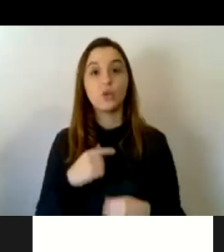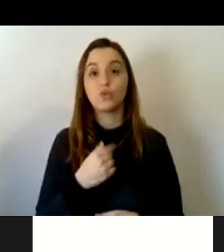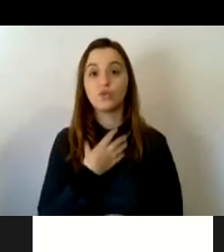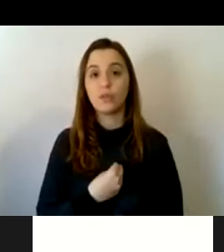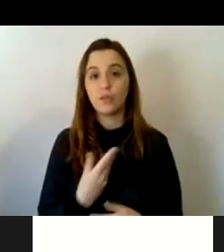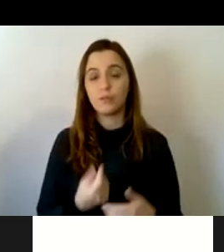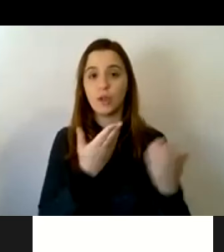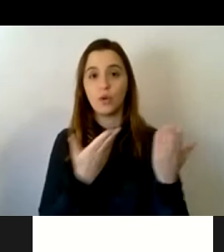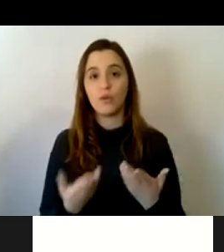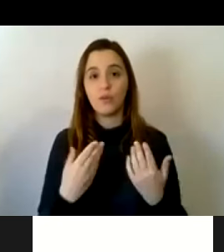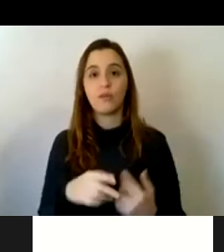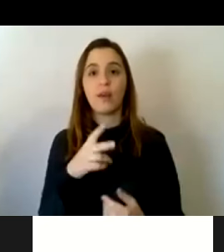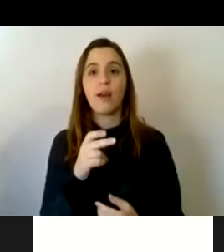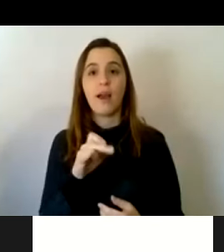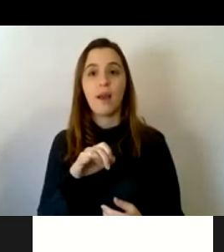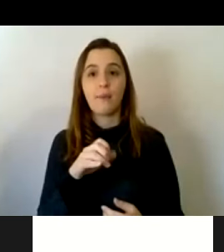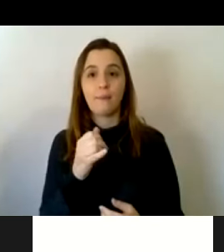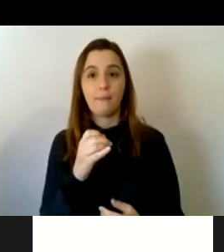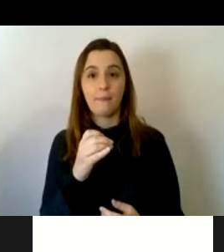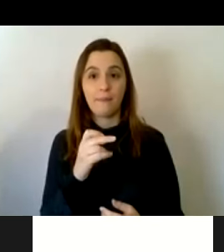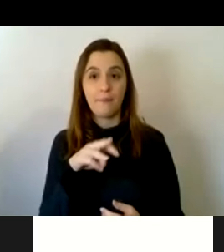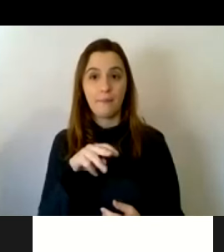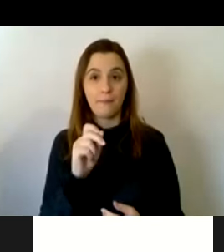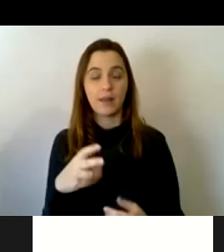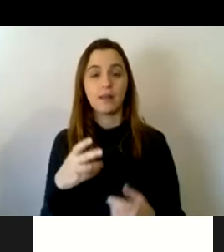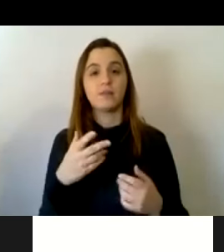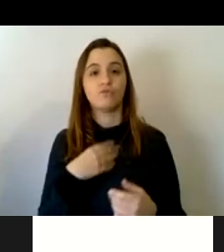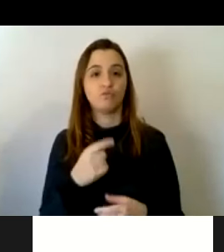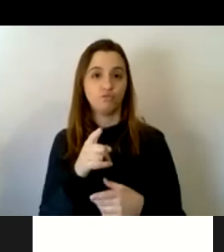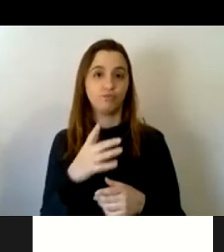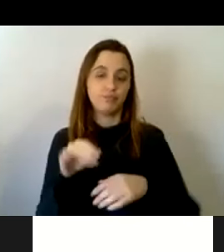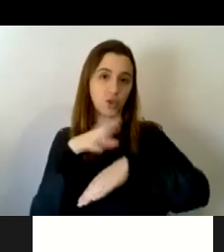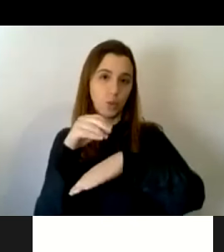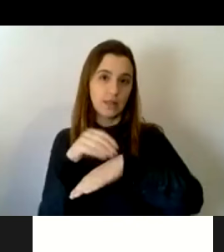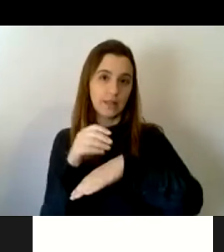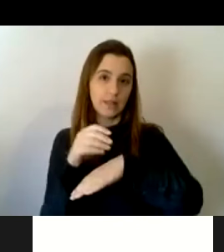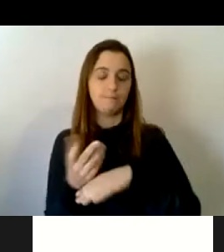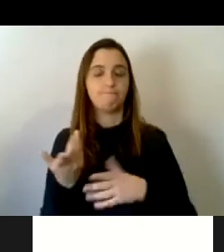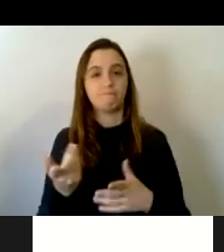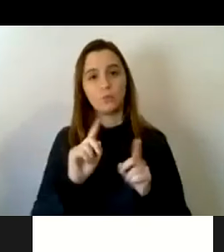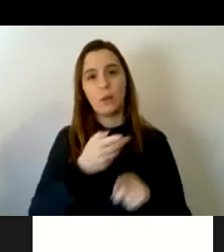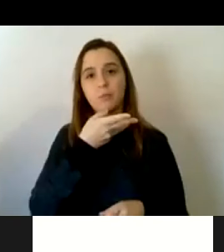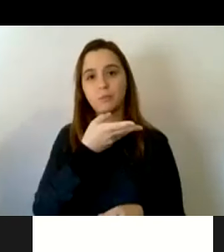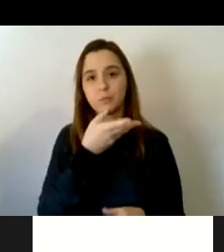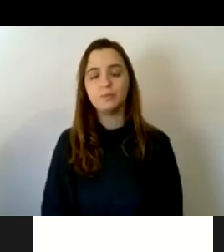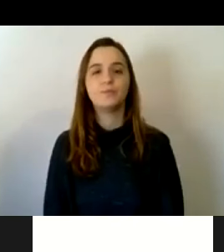Ayman Adelamin from IM Swedish Development Partner. It's time for his presentation, so the floor is yours.